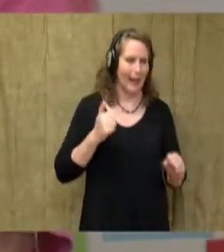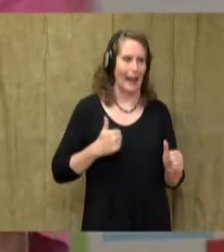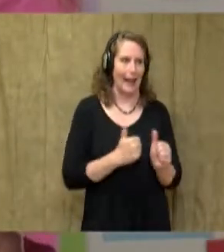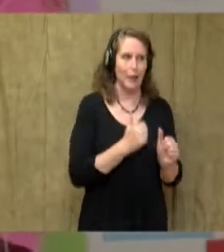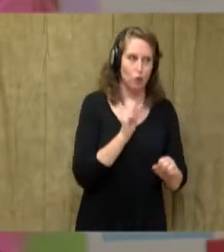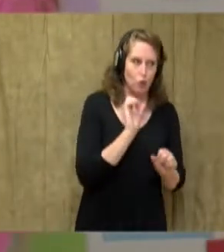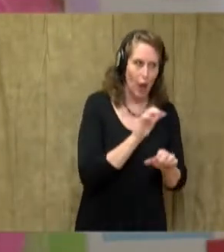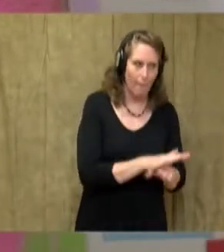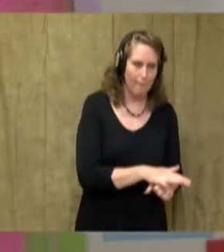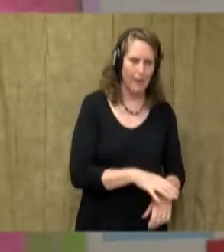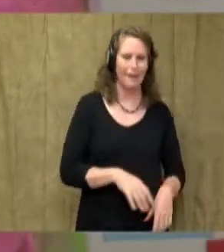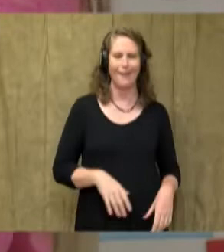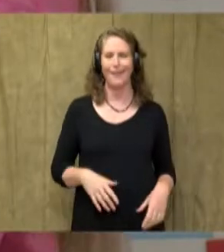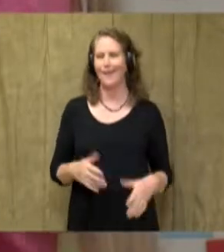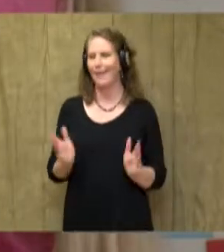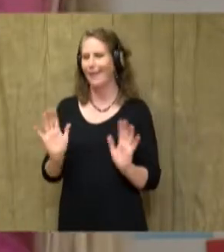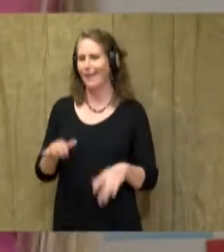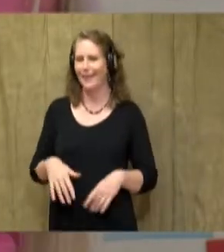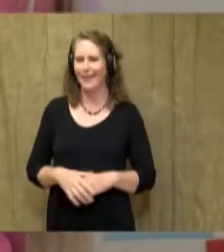it? Catch up, like catch up.